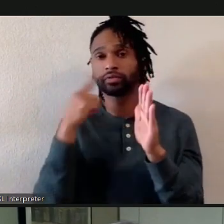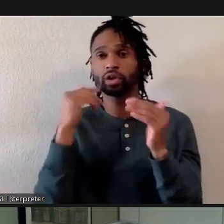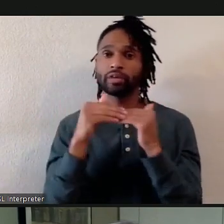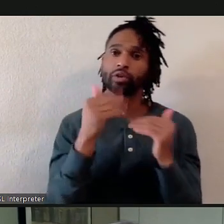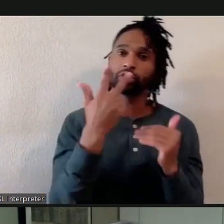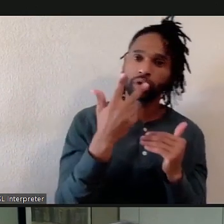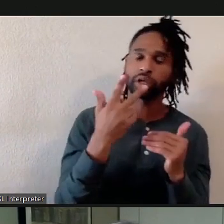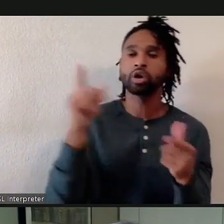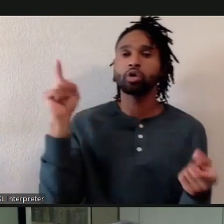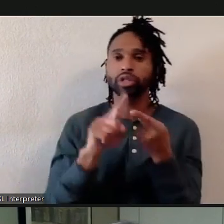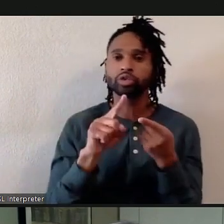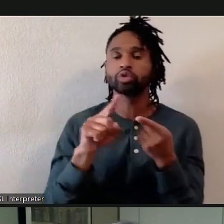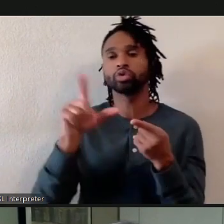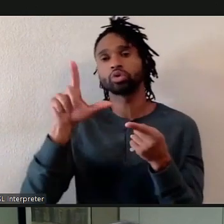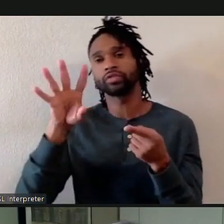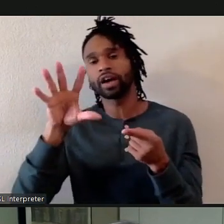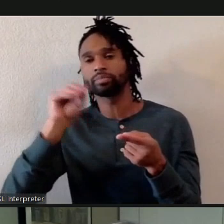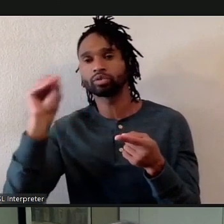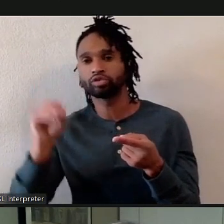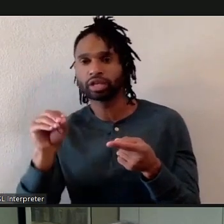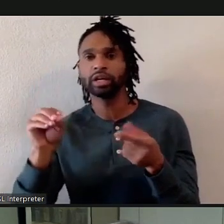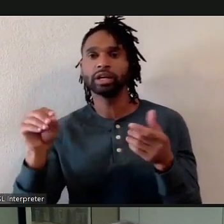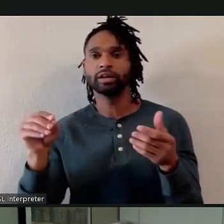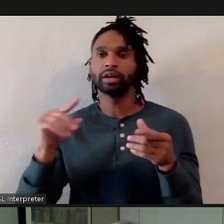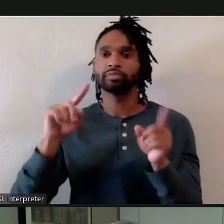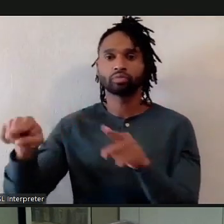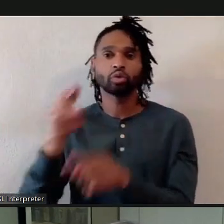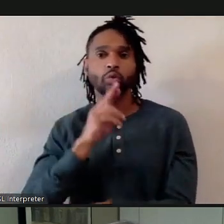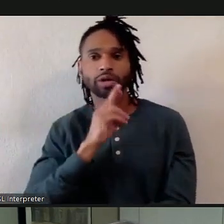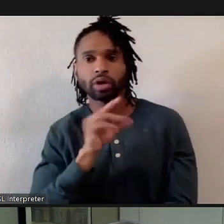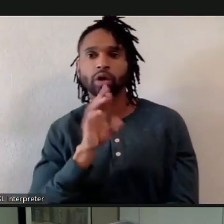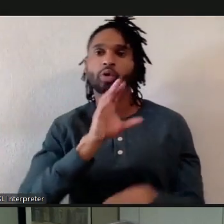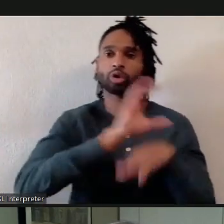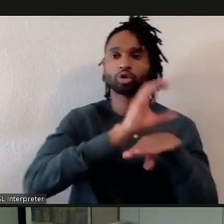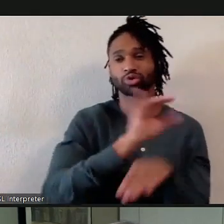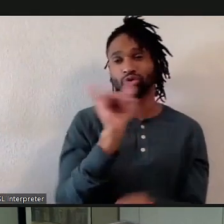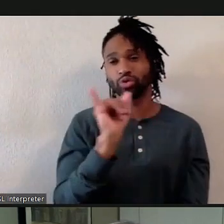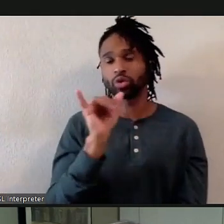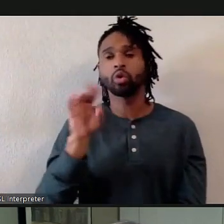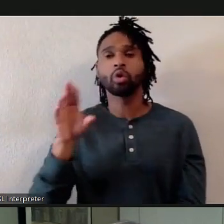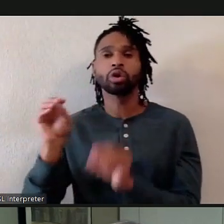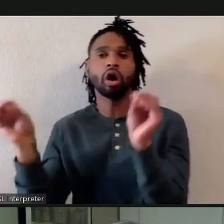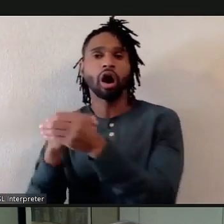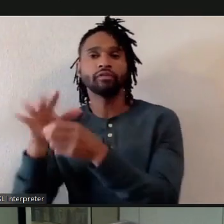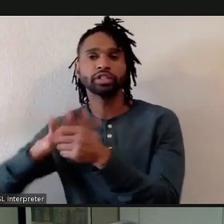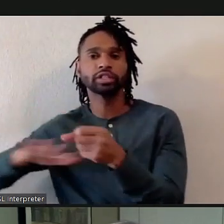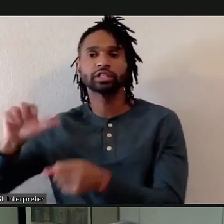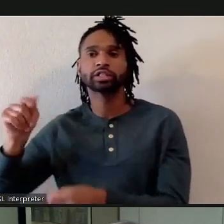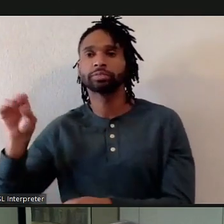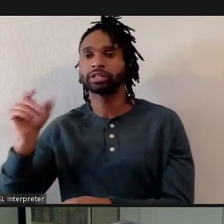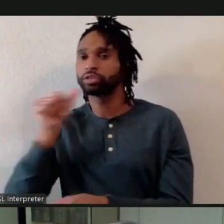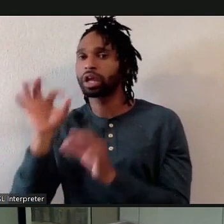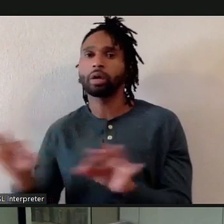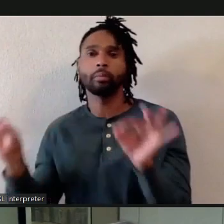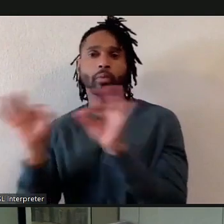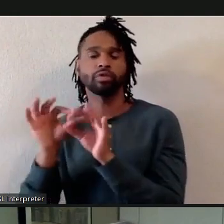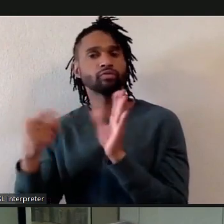to 25% capacity at restaurants and churches and at office spaces that are non-essential, for